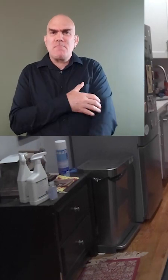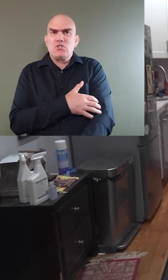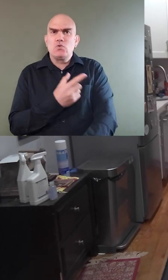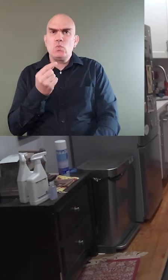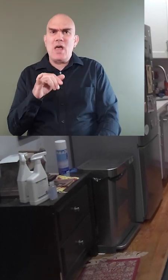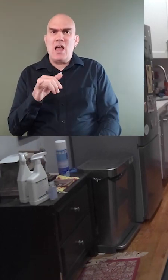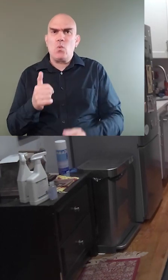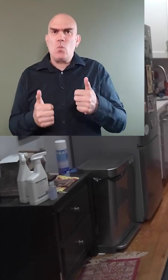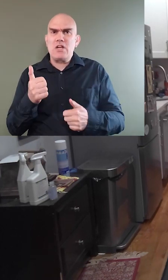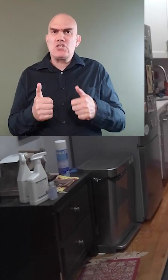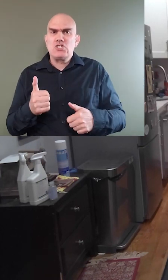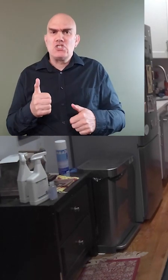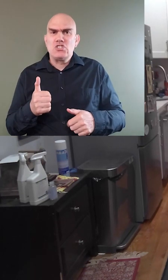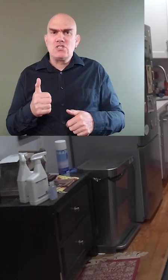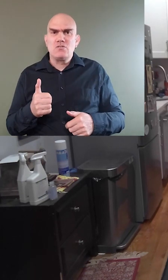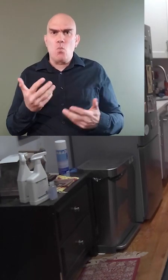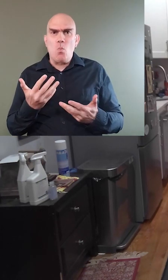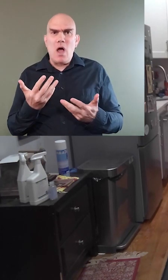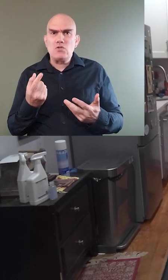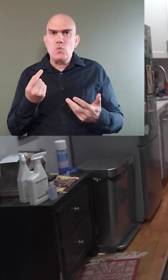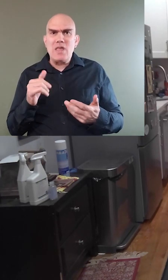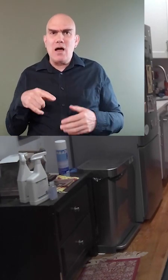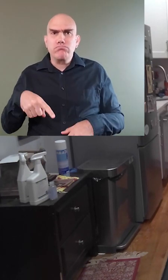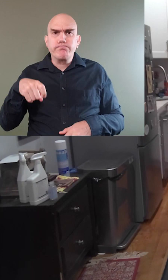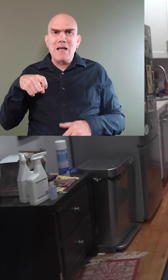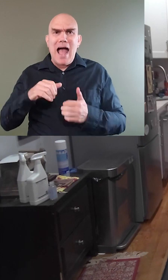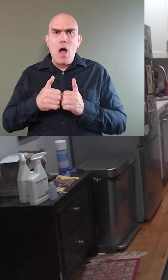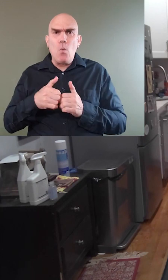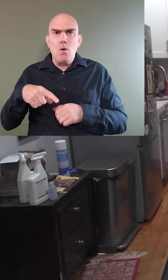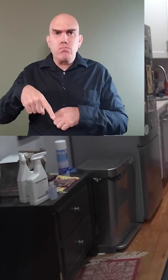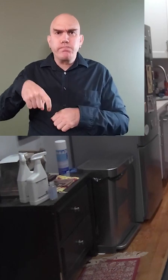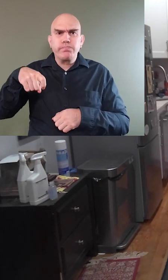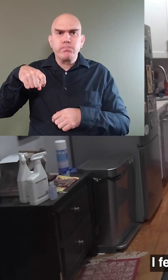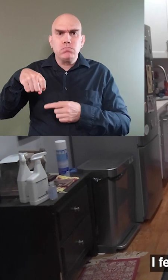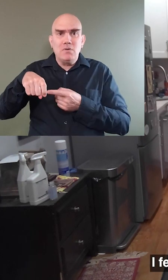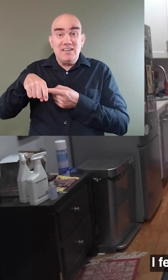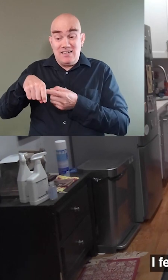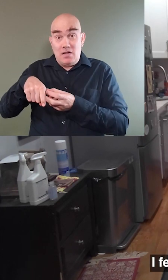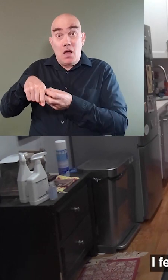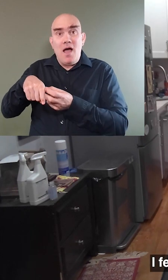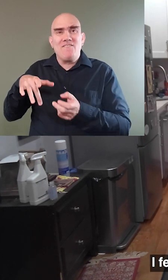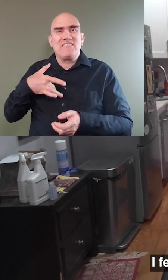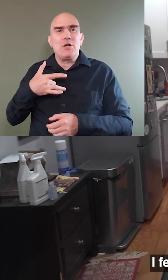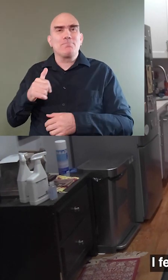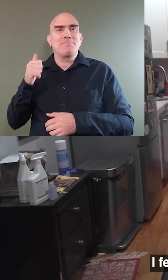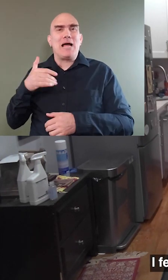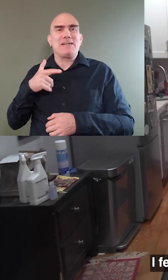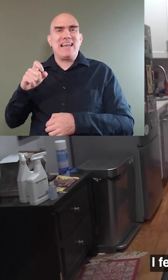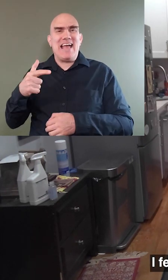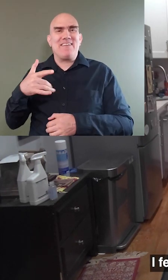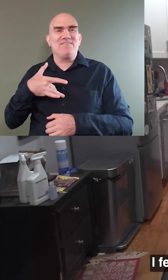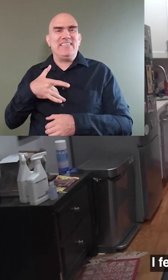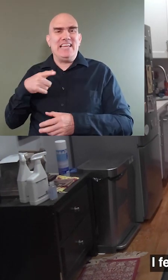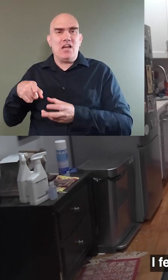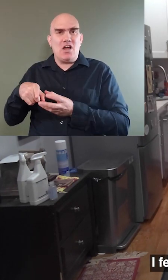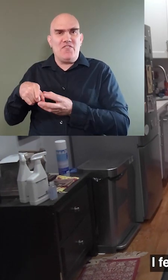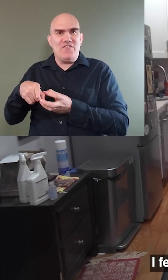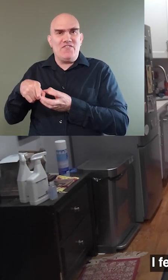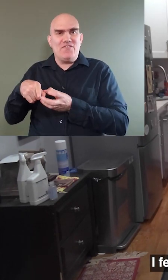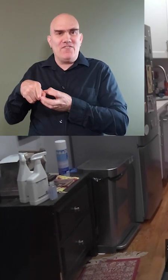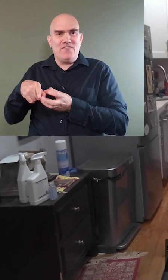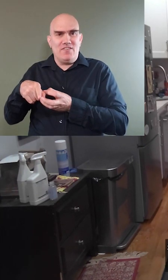this? What is doing this? I feel it on the back of my